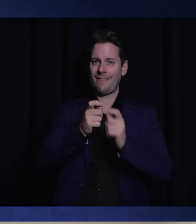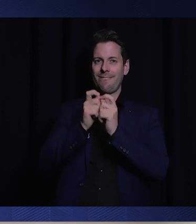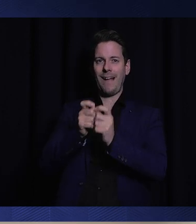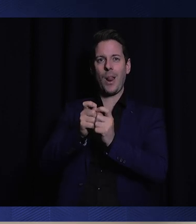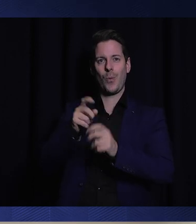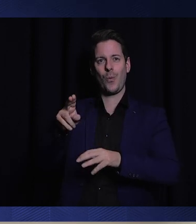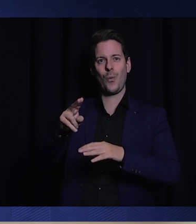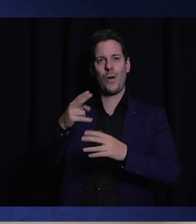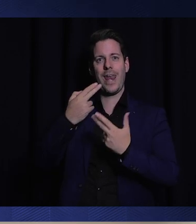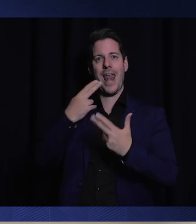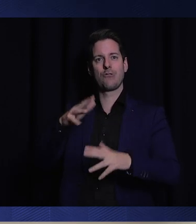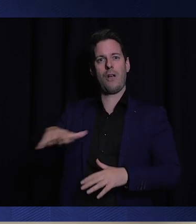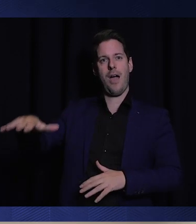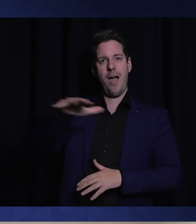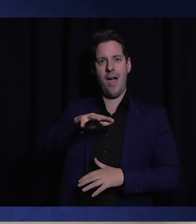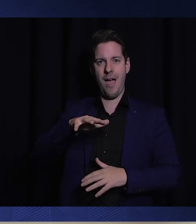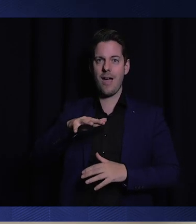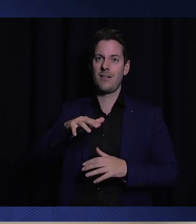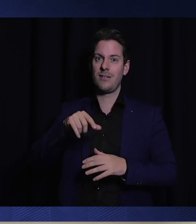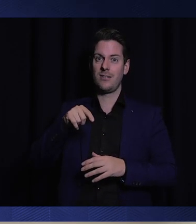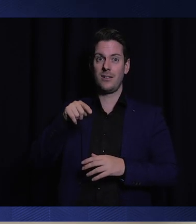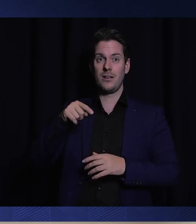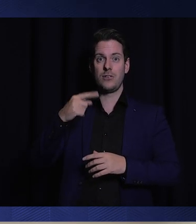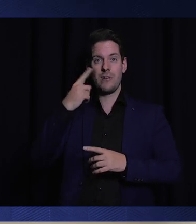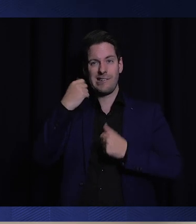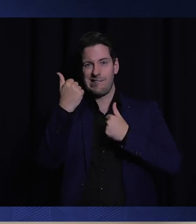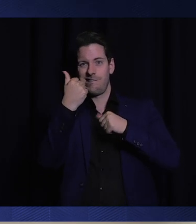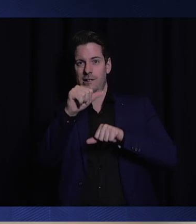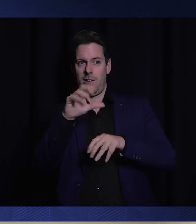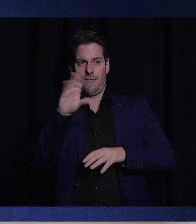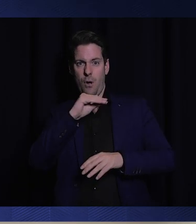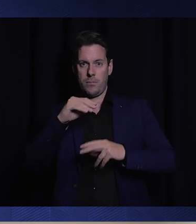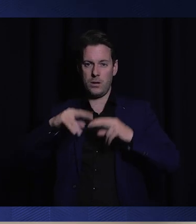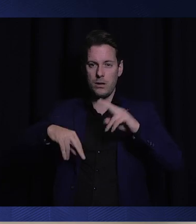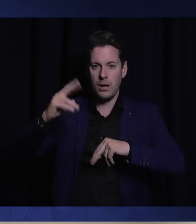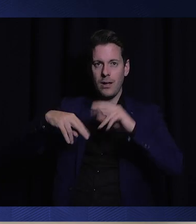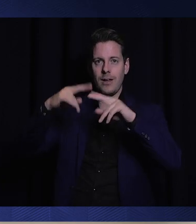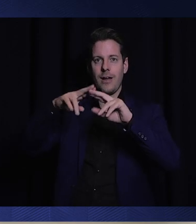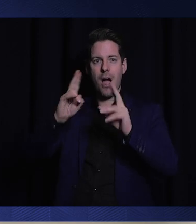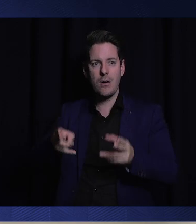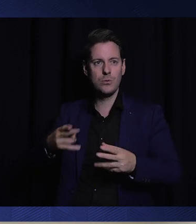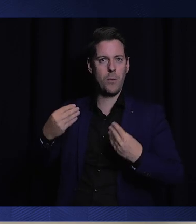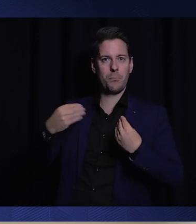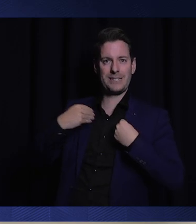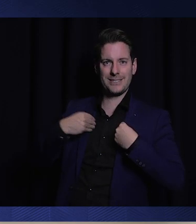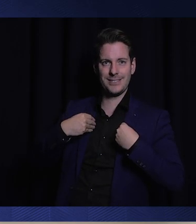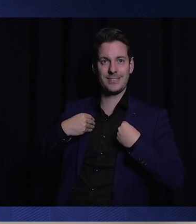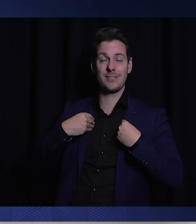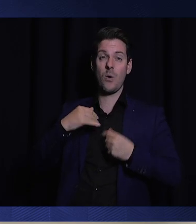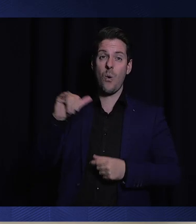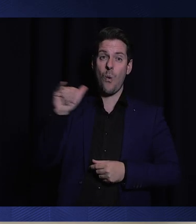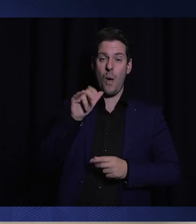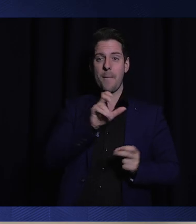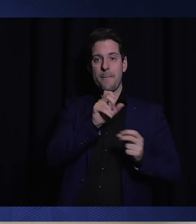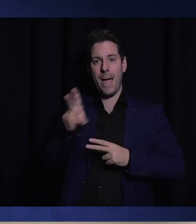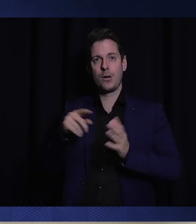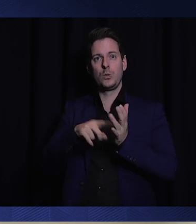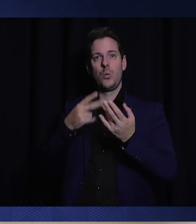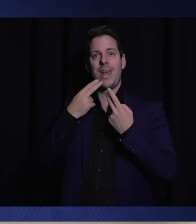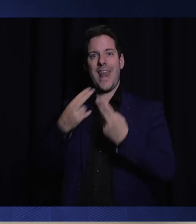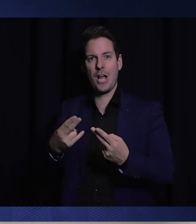stakeholder engagement is also crucial, as we heard from our third speaker. The practice of protection and